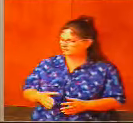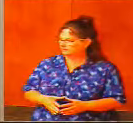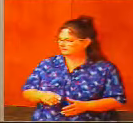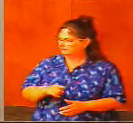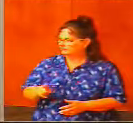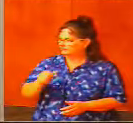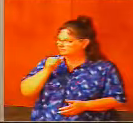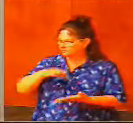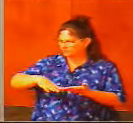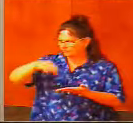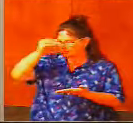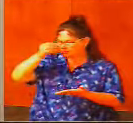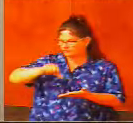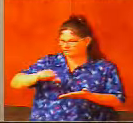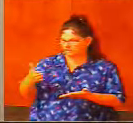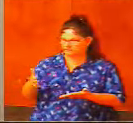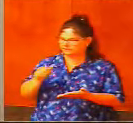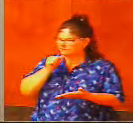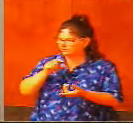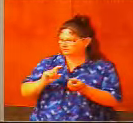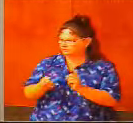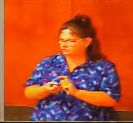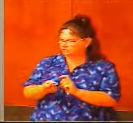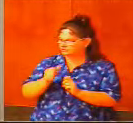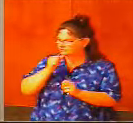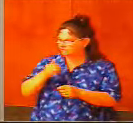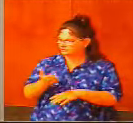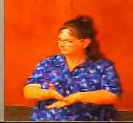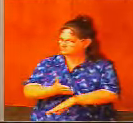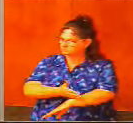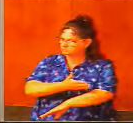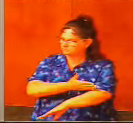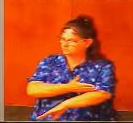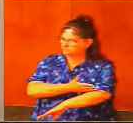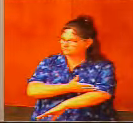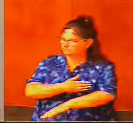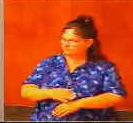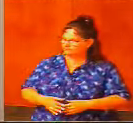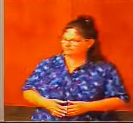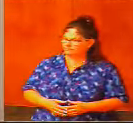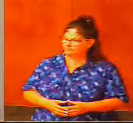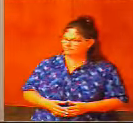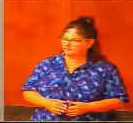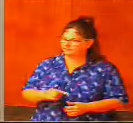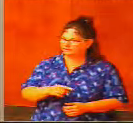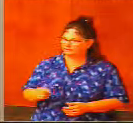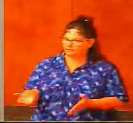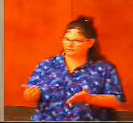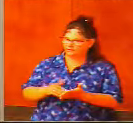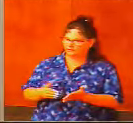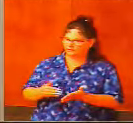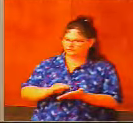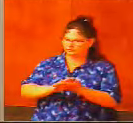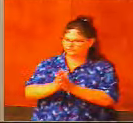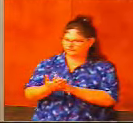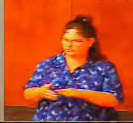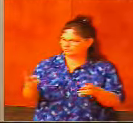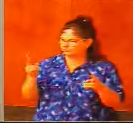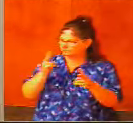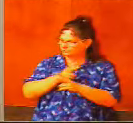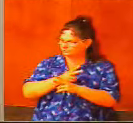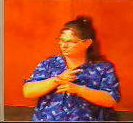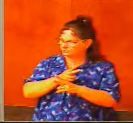They don't learn anything. They don't change. They don't get any better. They often get worse.